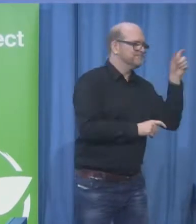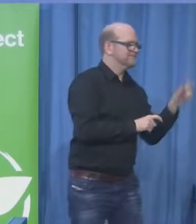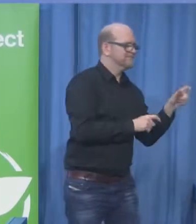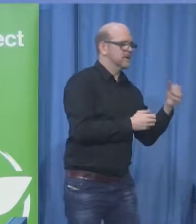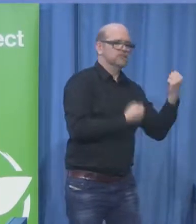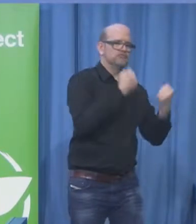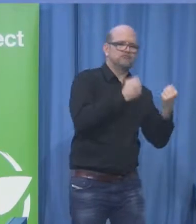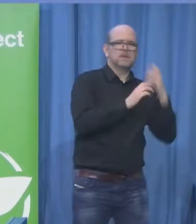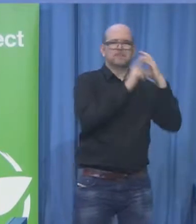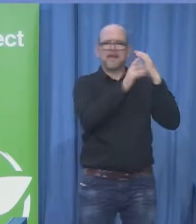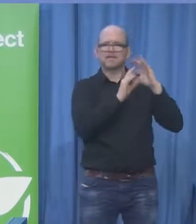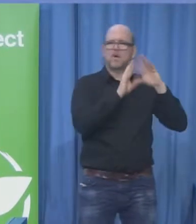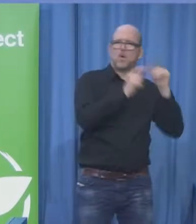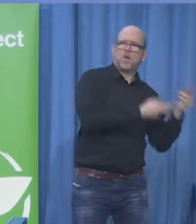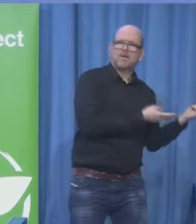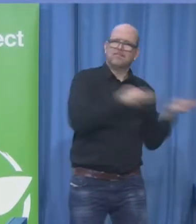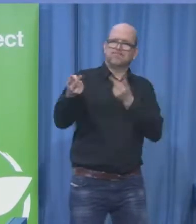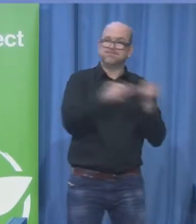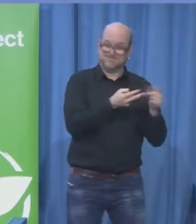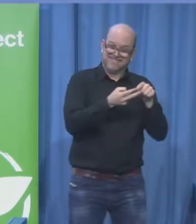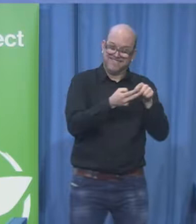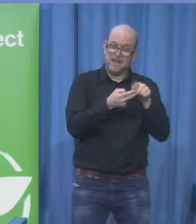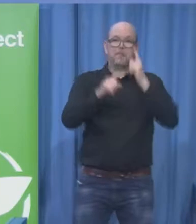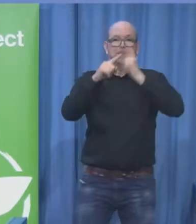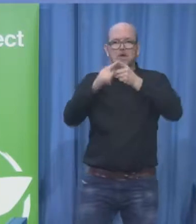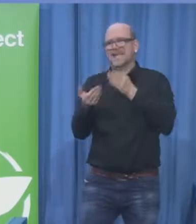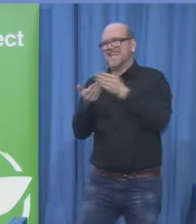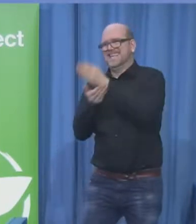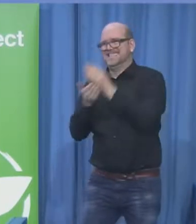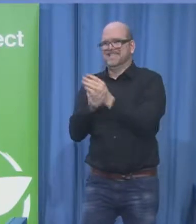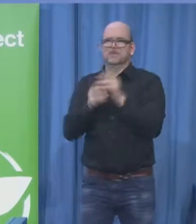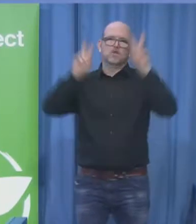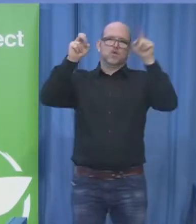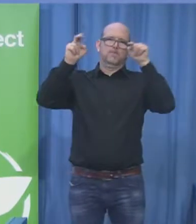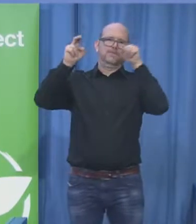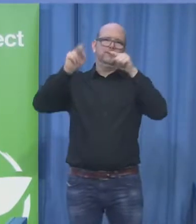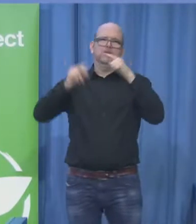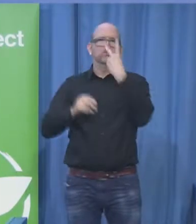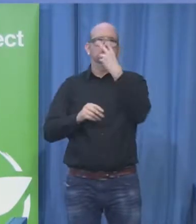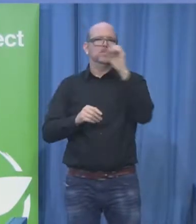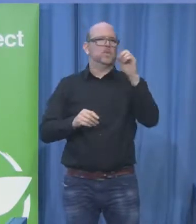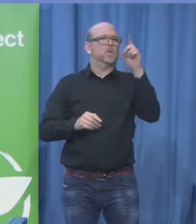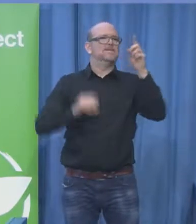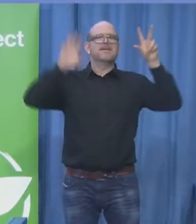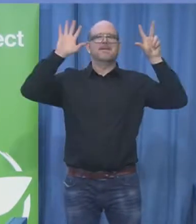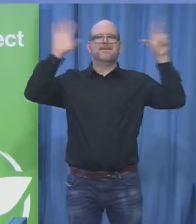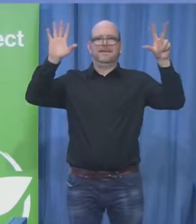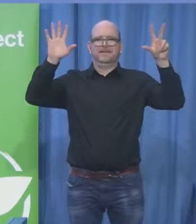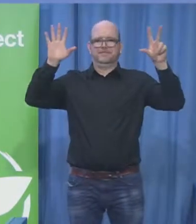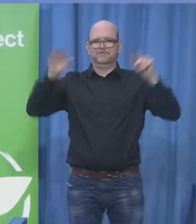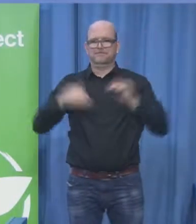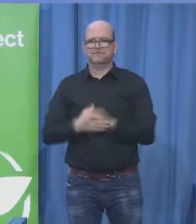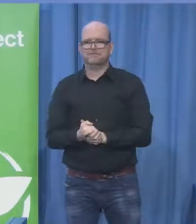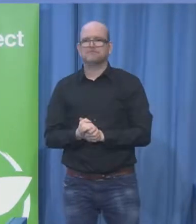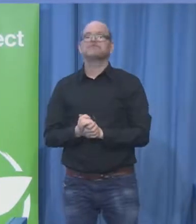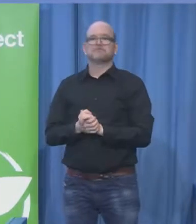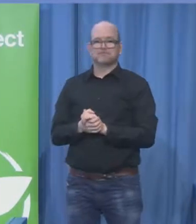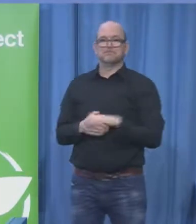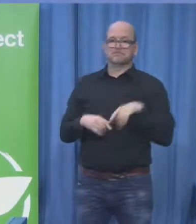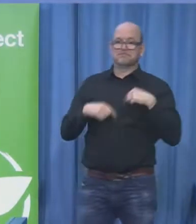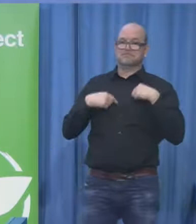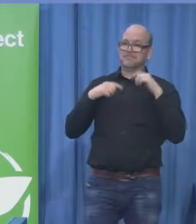We count on your input, spread it through to your networks. That would be wonderful to receive